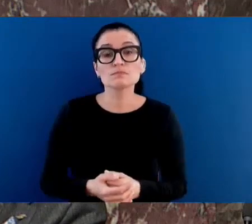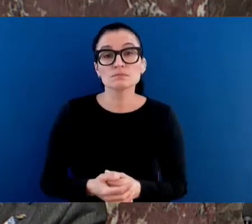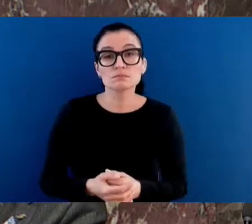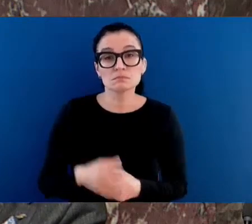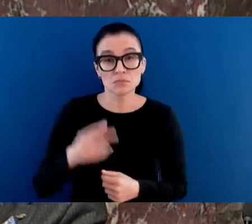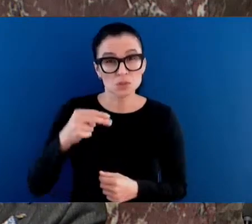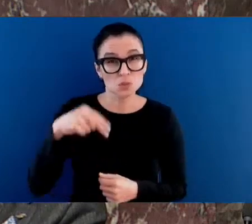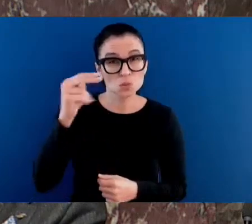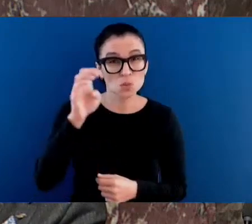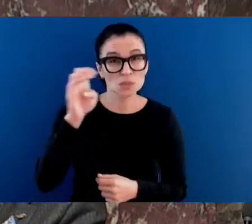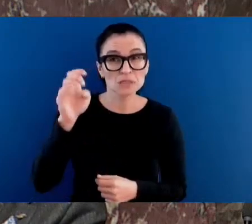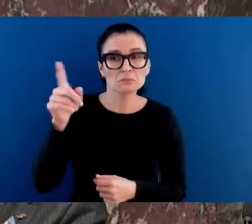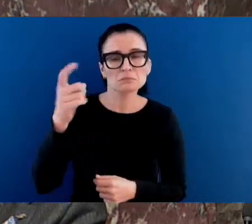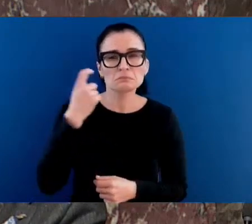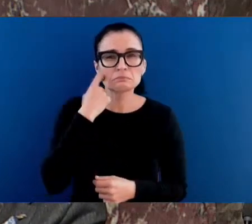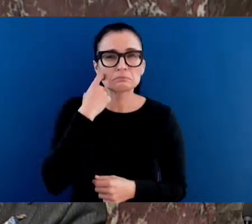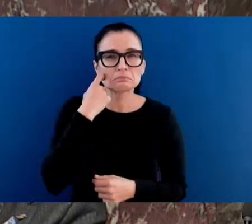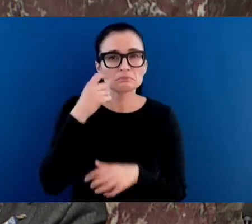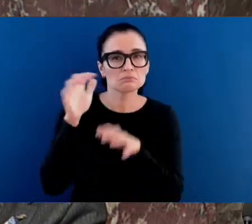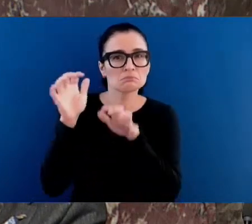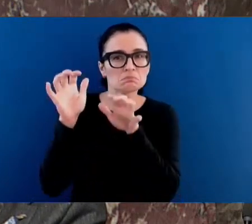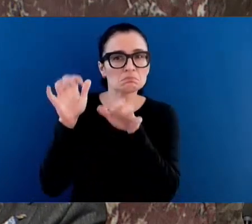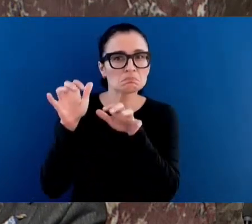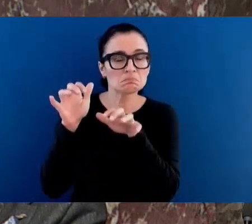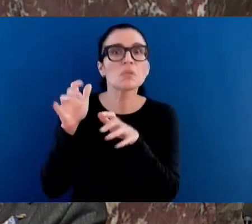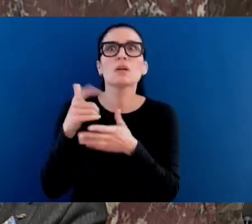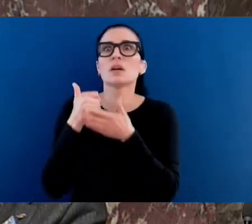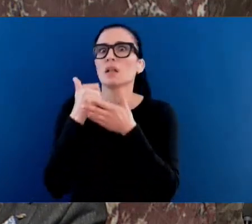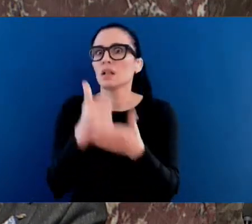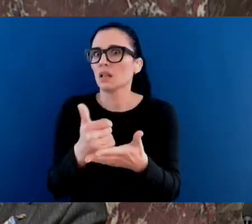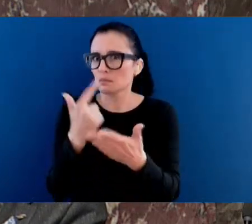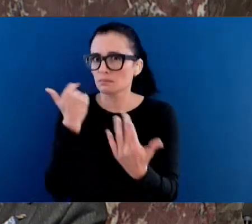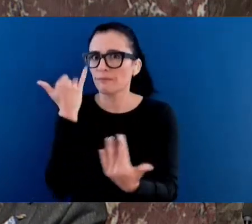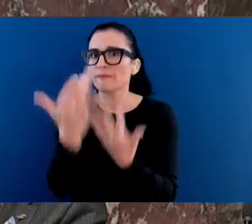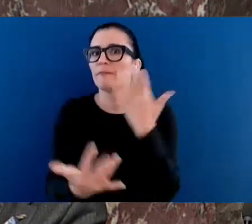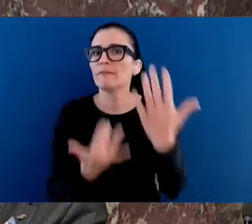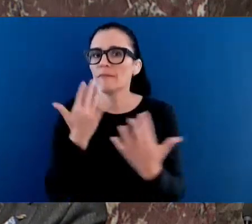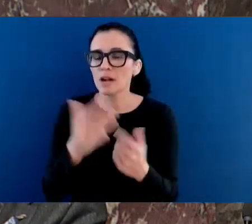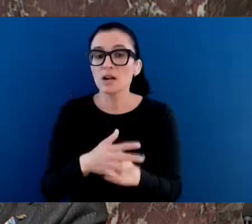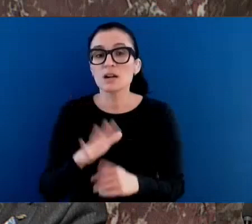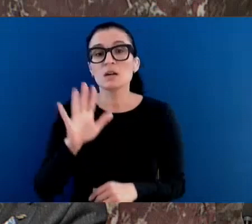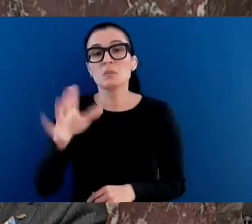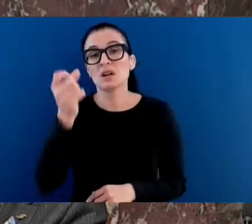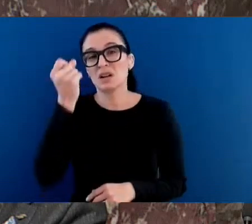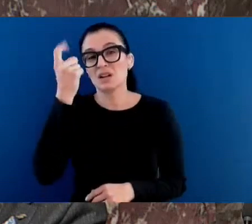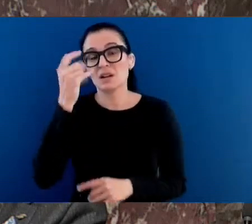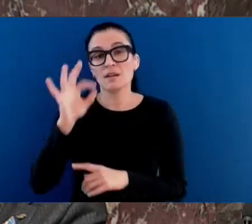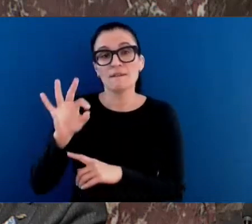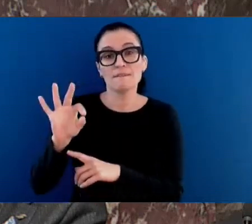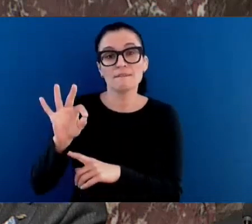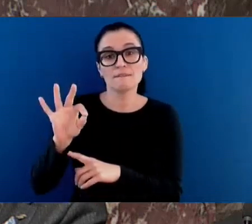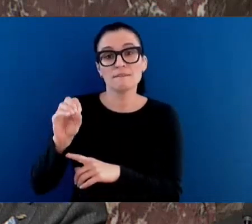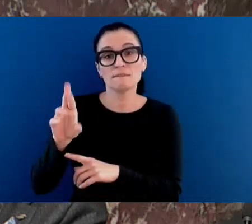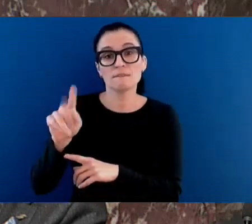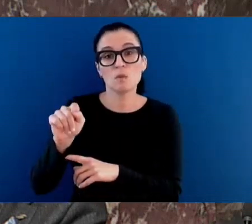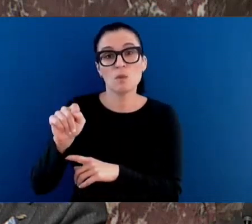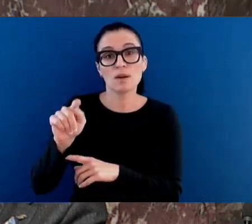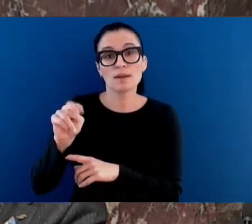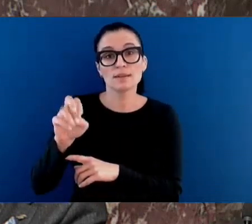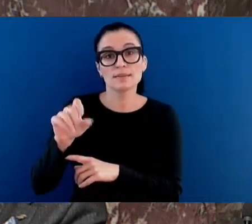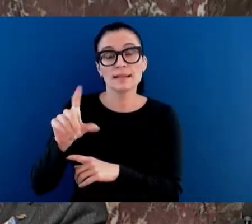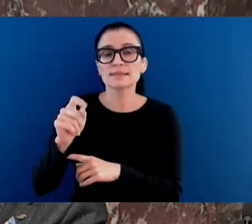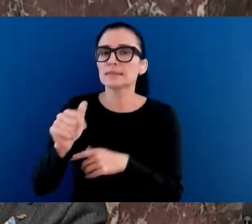situation. Fort Nelson is still under immediate threat. The Parker Lake fire, now the Patrick Creek fire, which have both